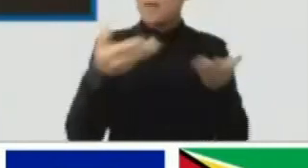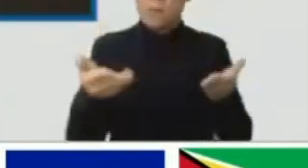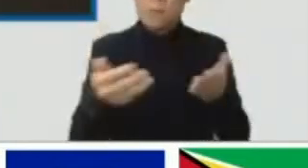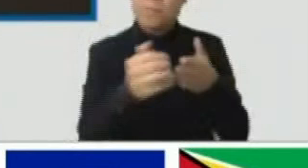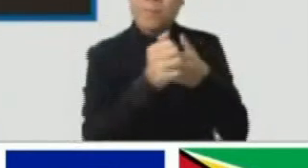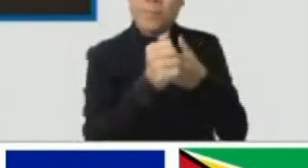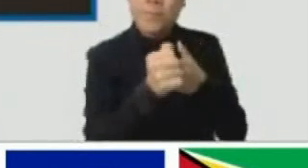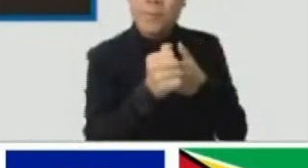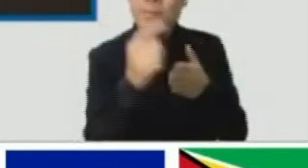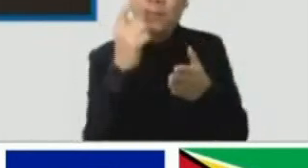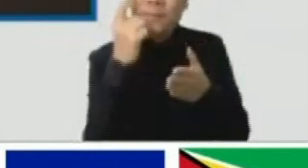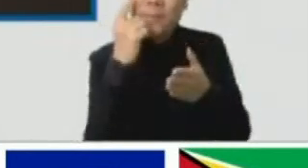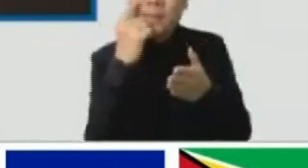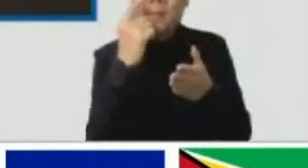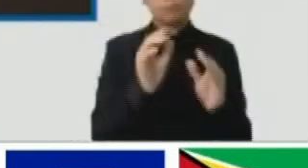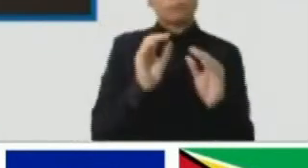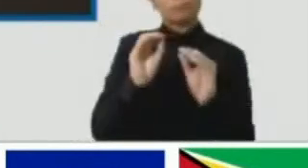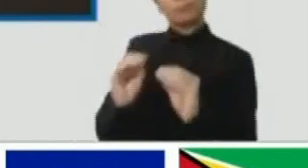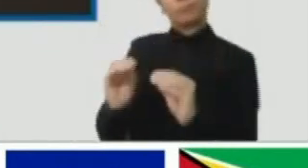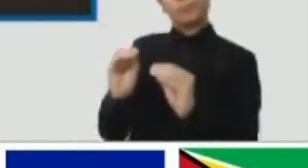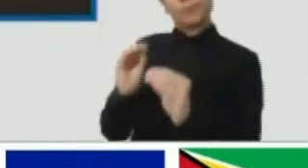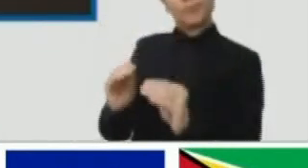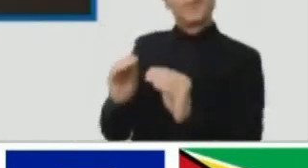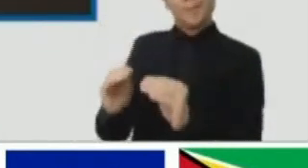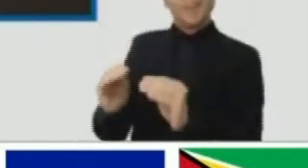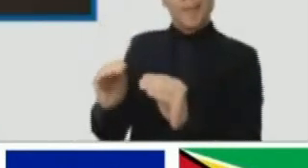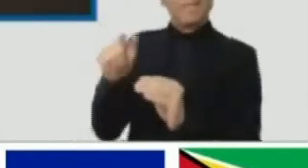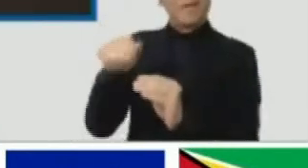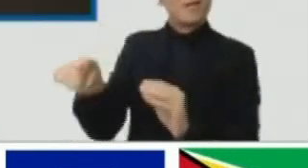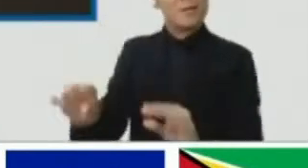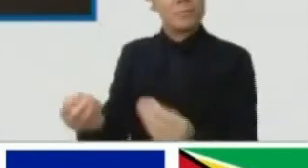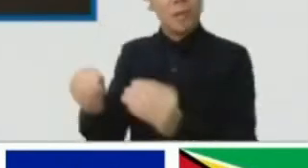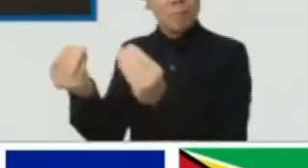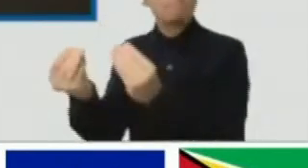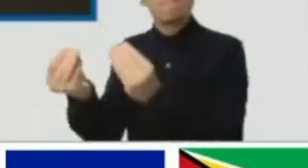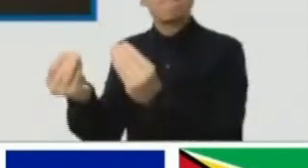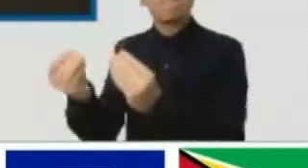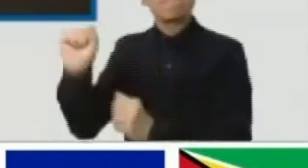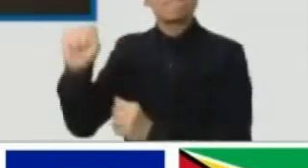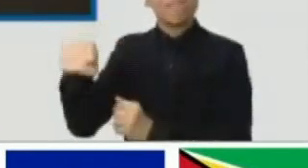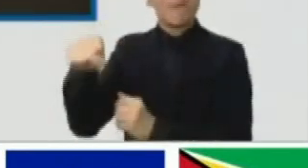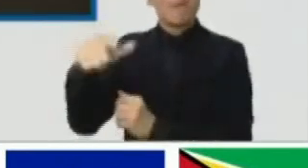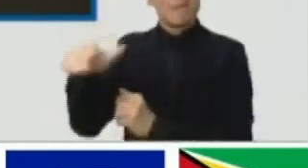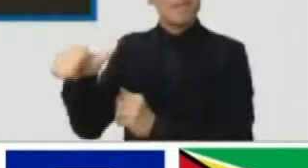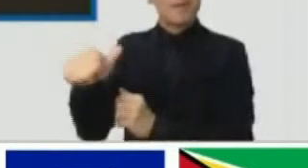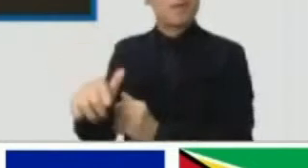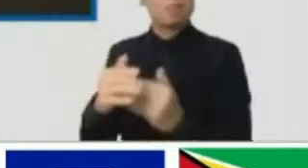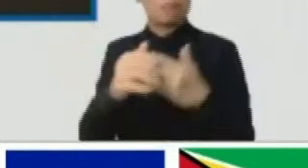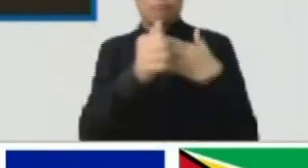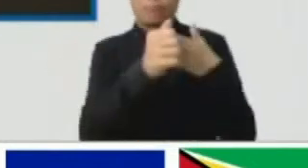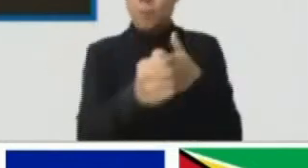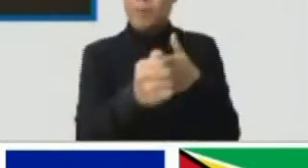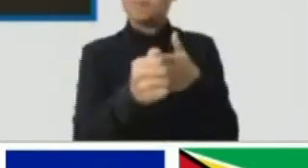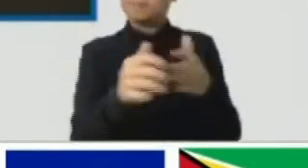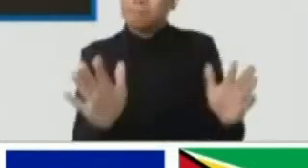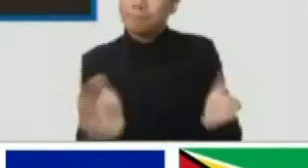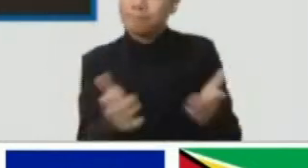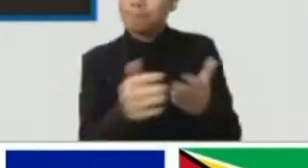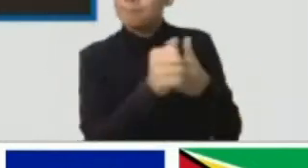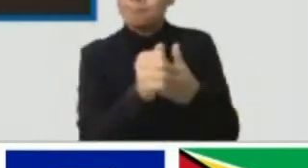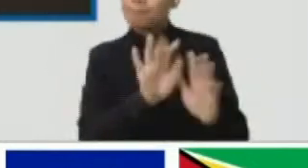be trusted with the responsibility to lead our fellow youth, and by extension, all our people through this global